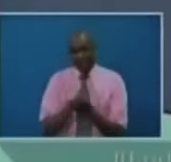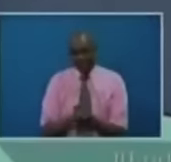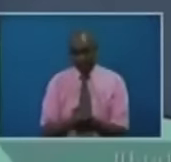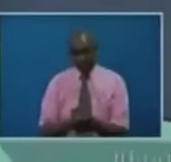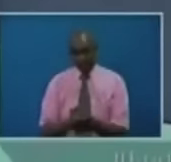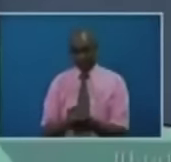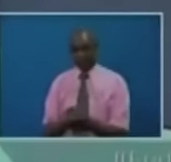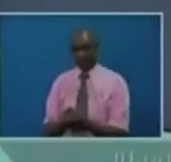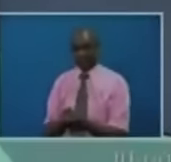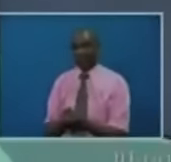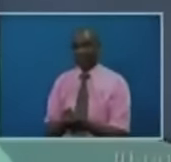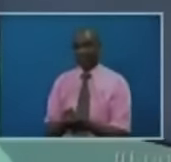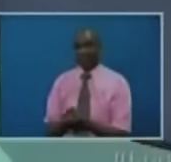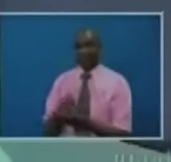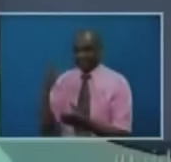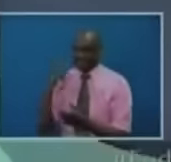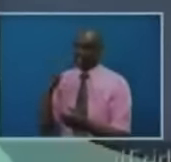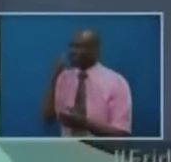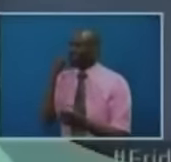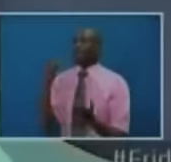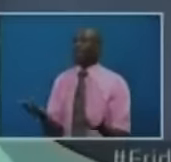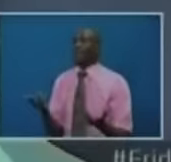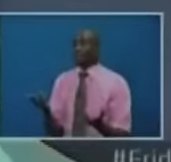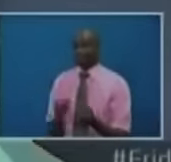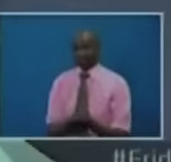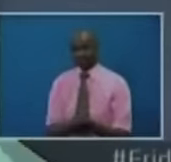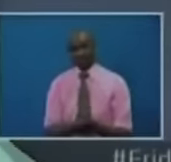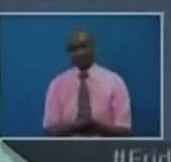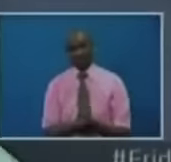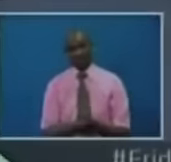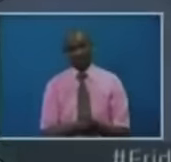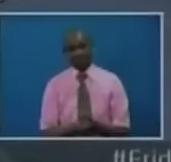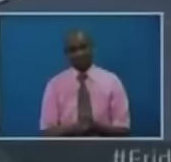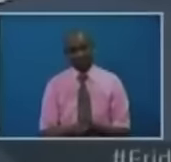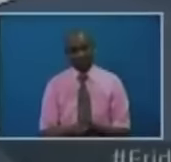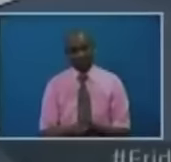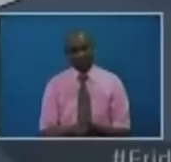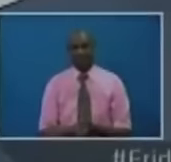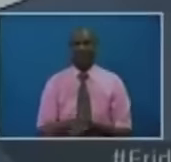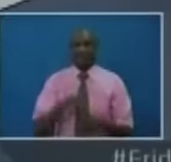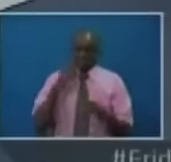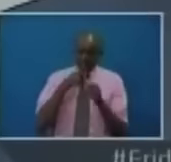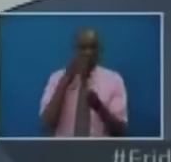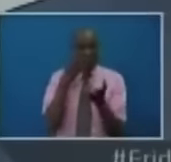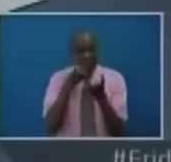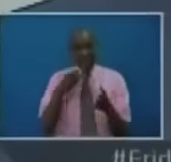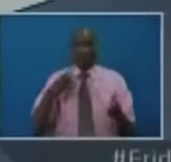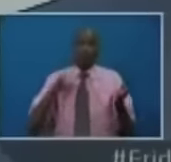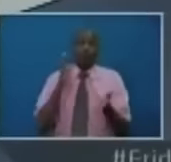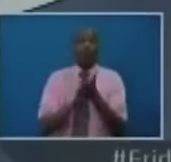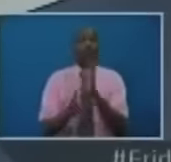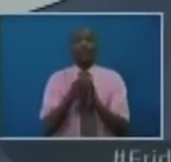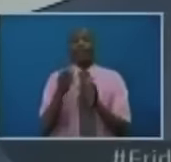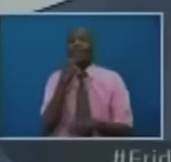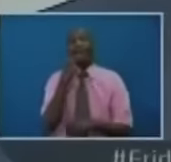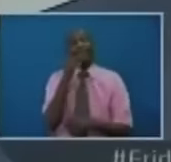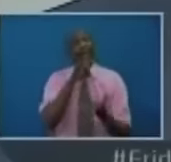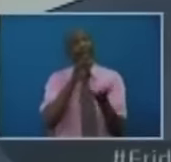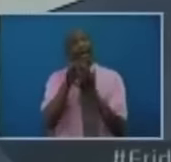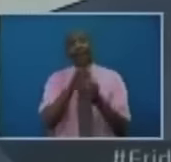think, okay, where's the joke? I forgot the premise. All right. Okay, yeah. Okay. So I performed, no one laughed, the Japanese teacher. No